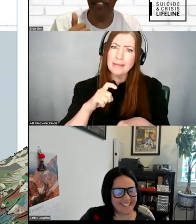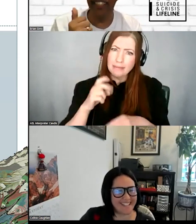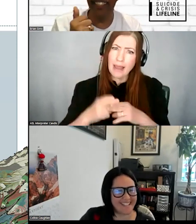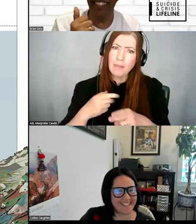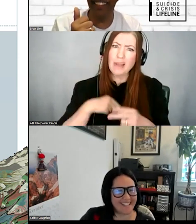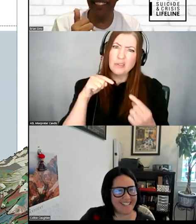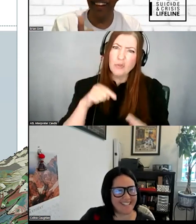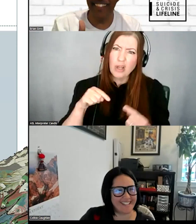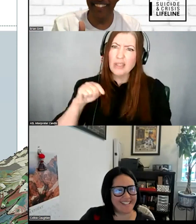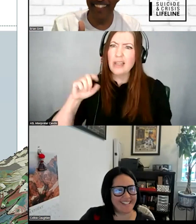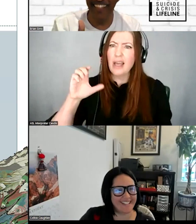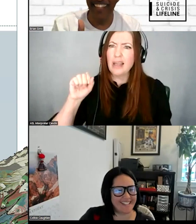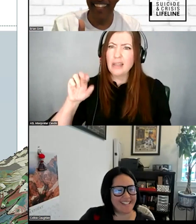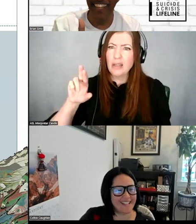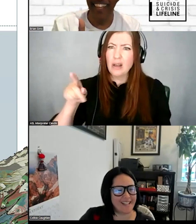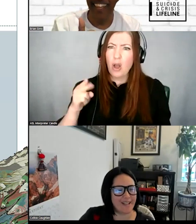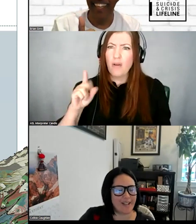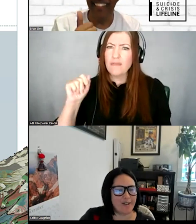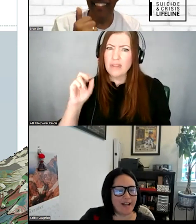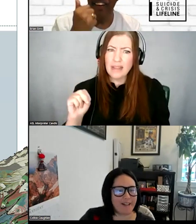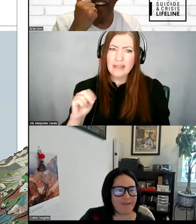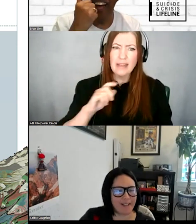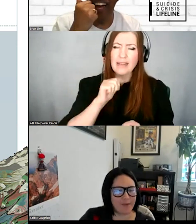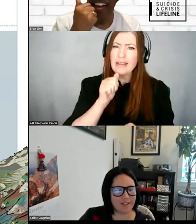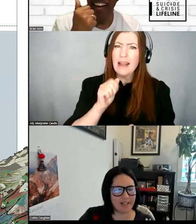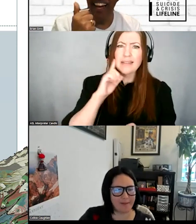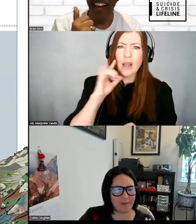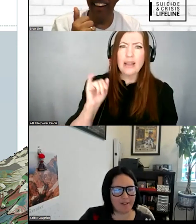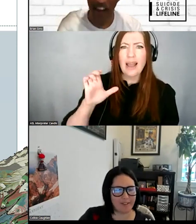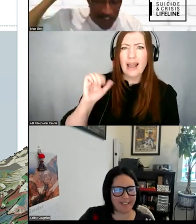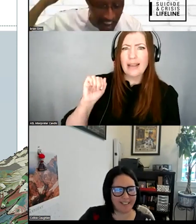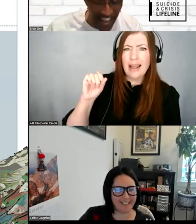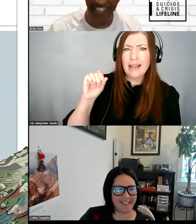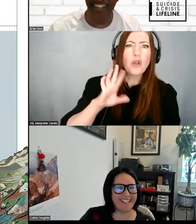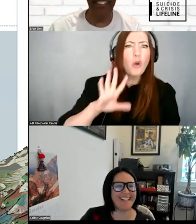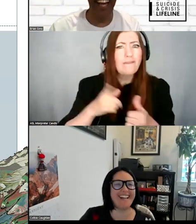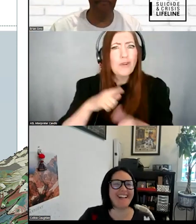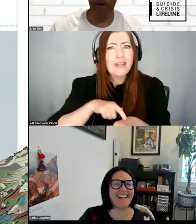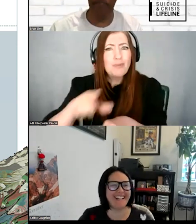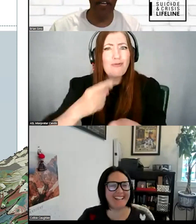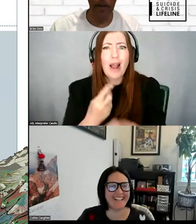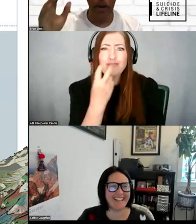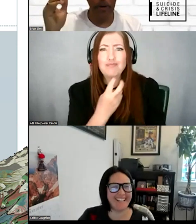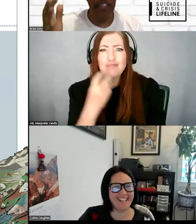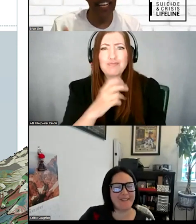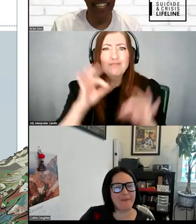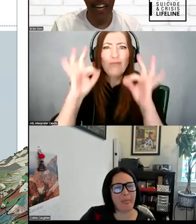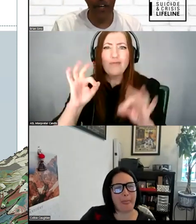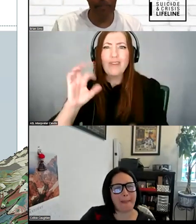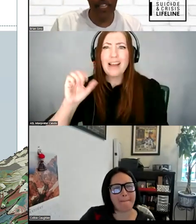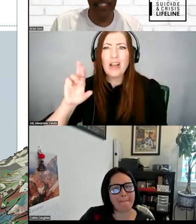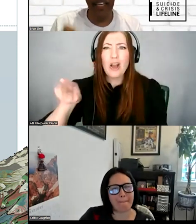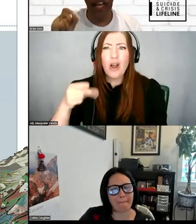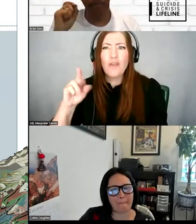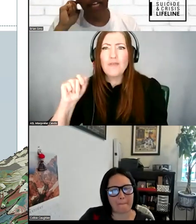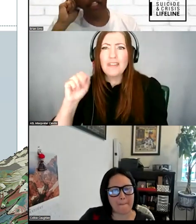Caughlan versus Caughlan. You had it right the first time, Caughlan. All right, perfect. Well,